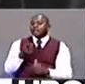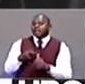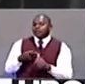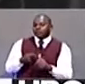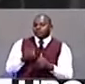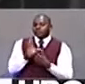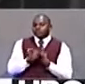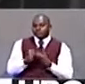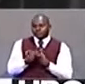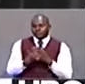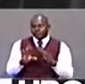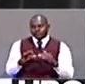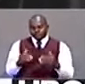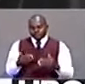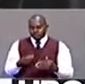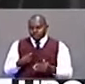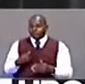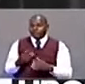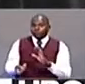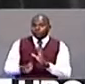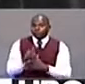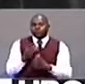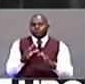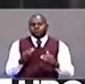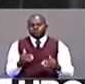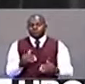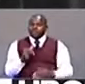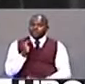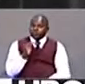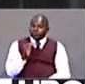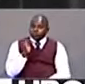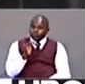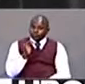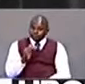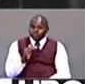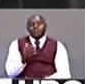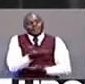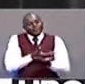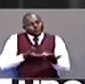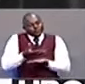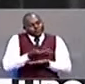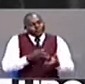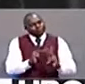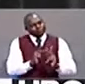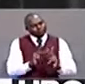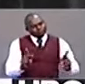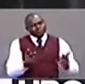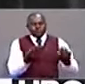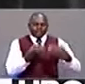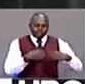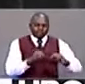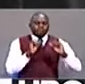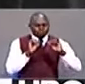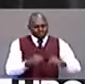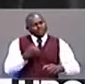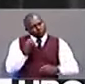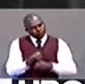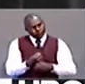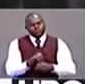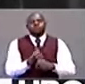he said, if you have an opportunity to speak and engage in peaceful activities, we should